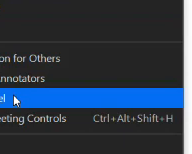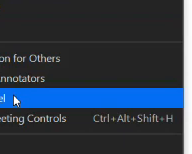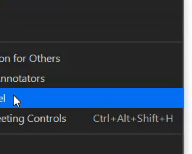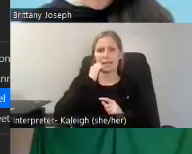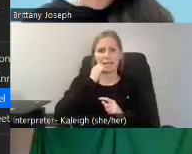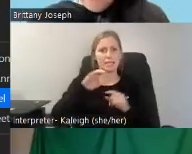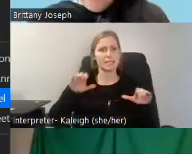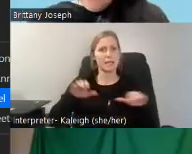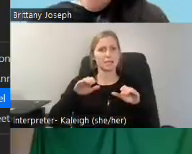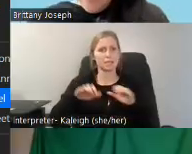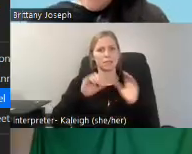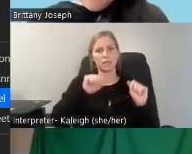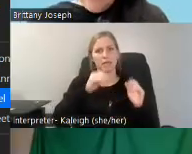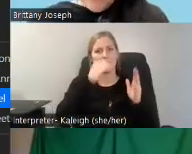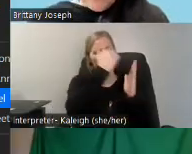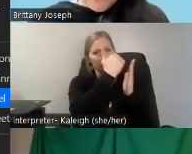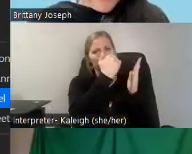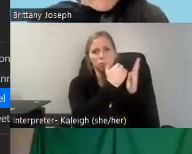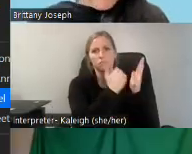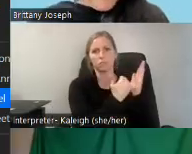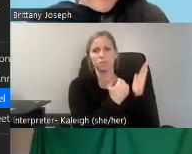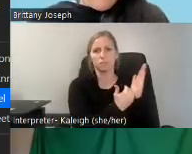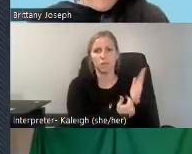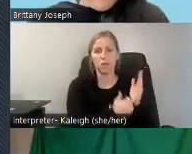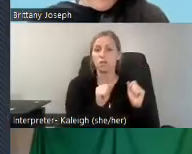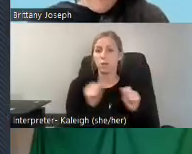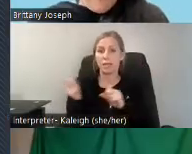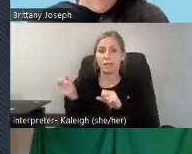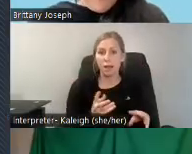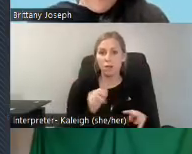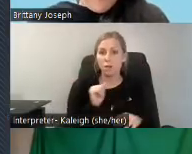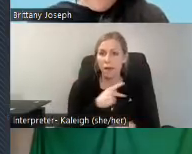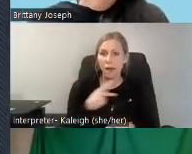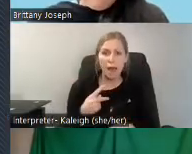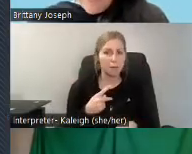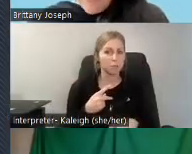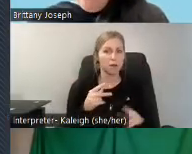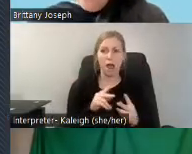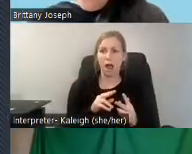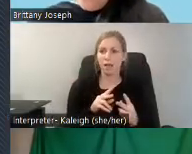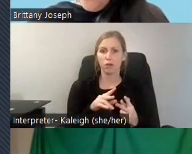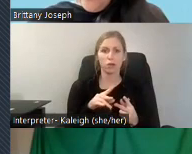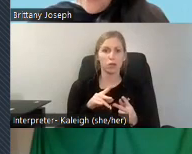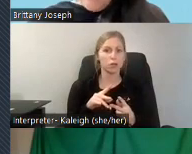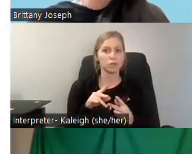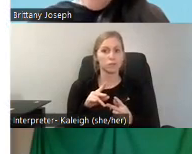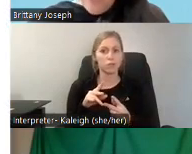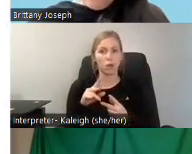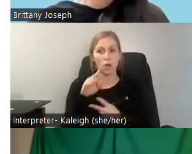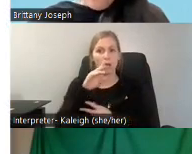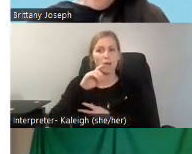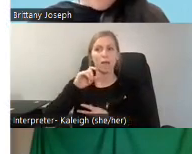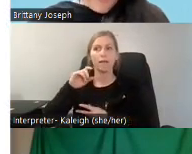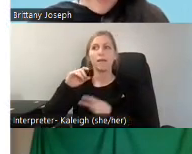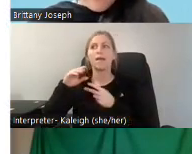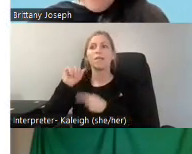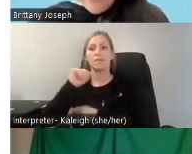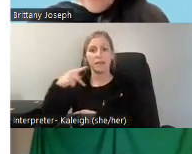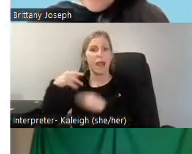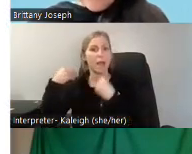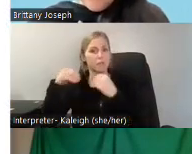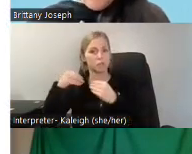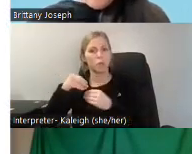tasks on this app. You can download this app either on your app store on an